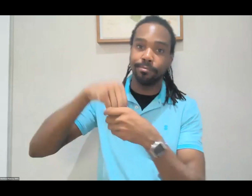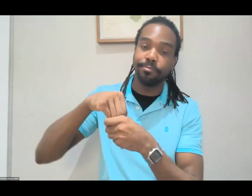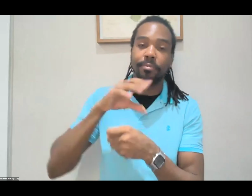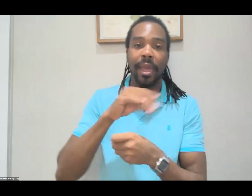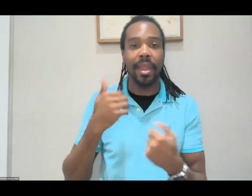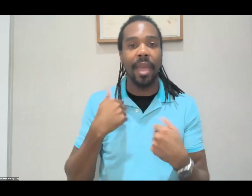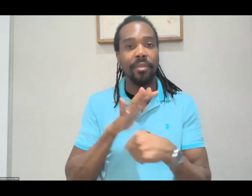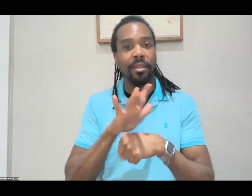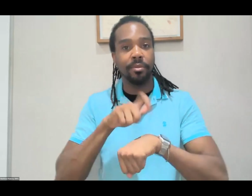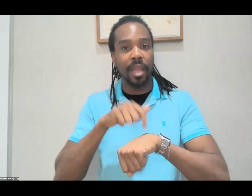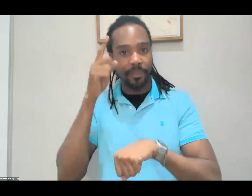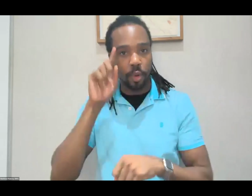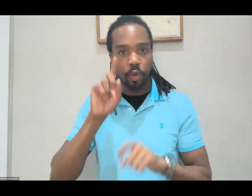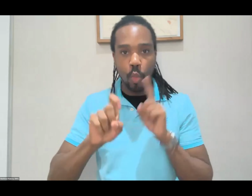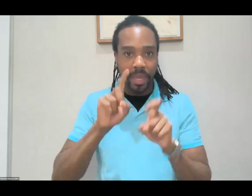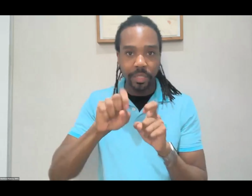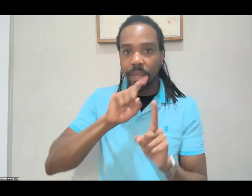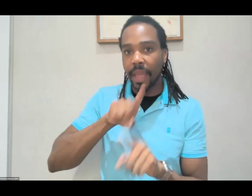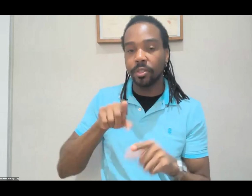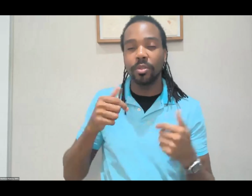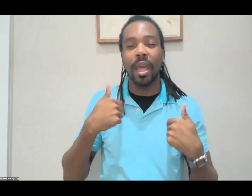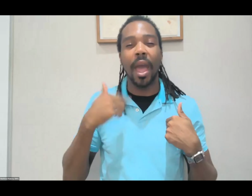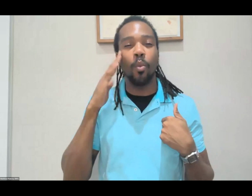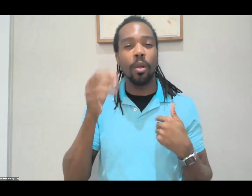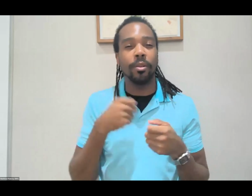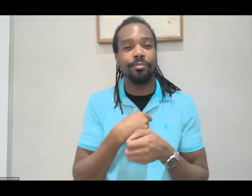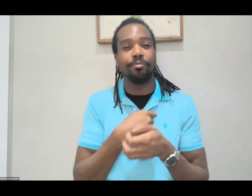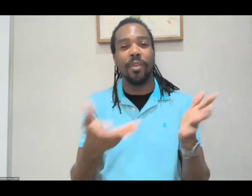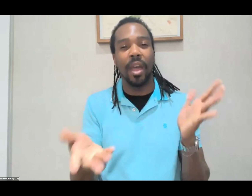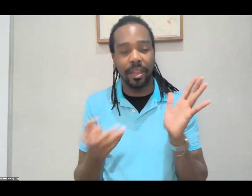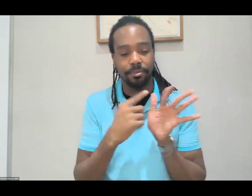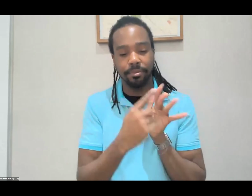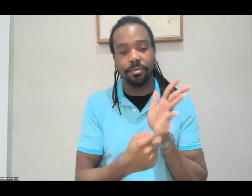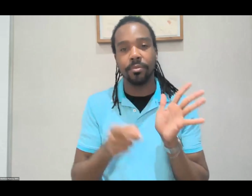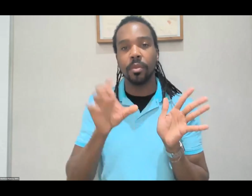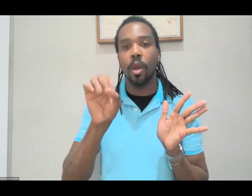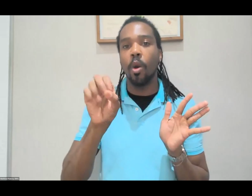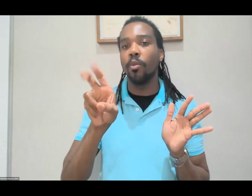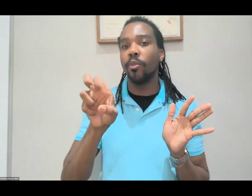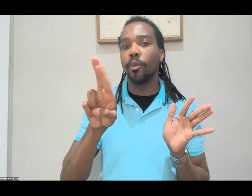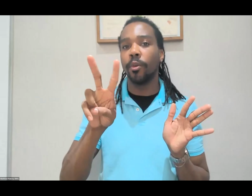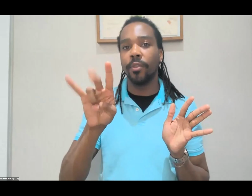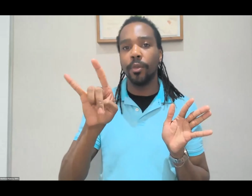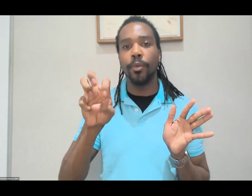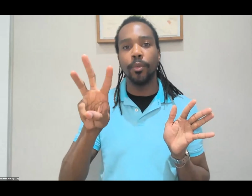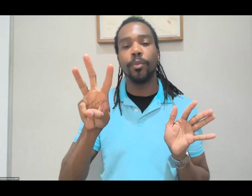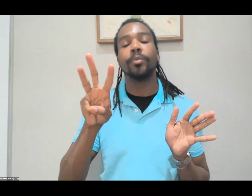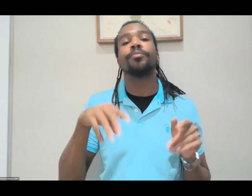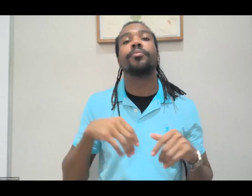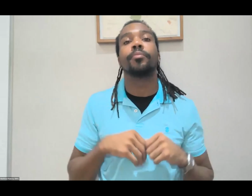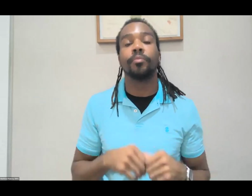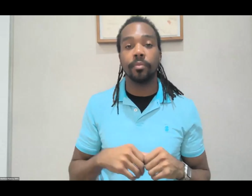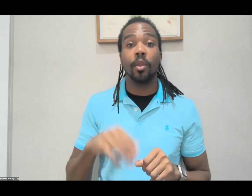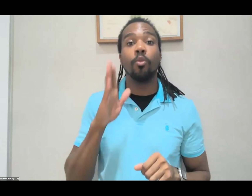questions. I'll just give an overview as you get that PowerPoint up and ready to go. So we will have some